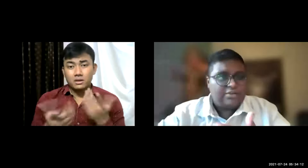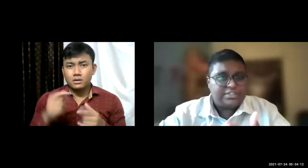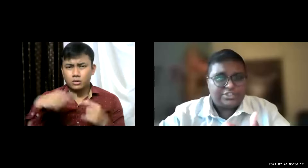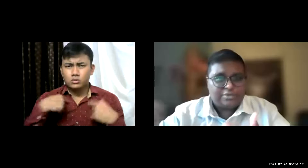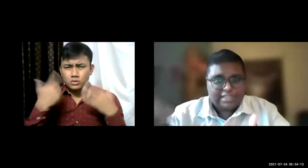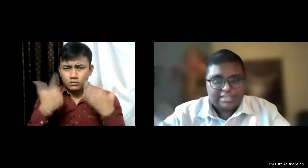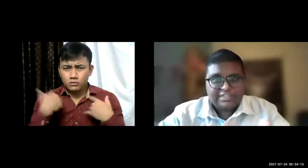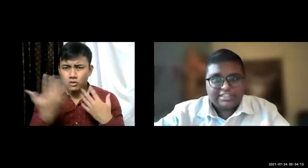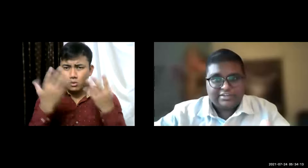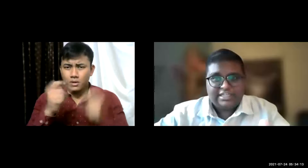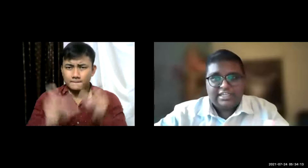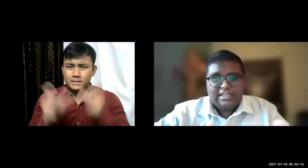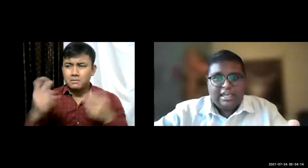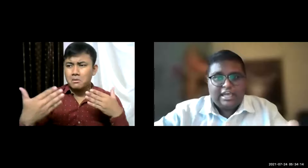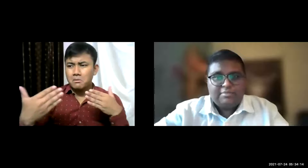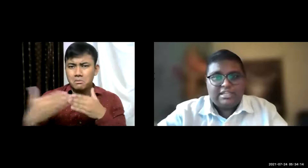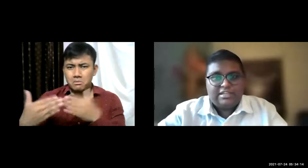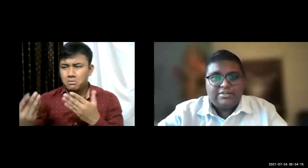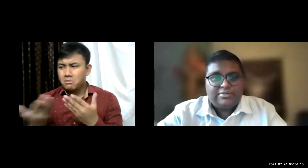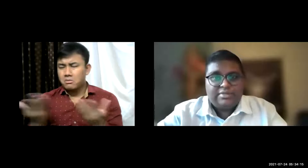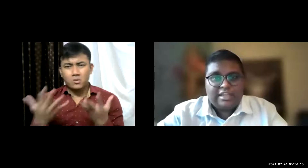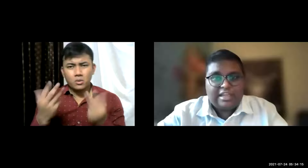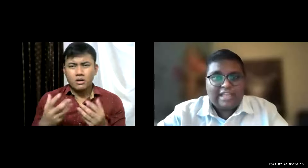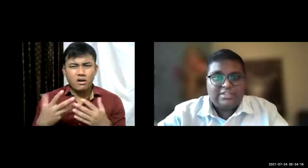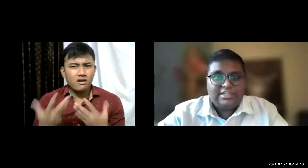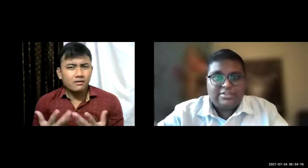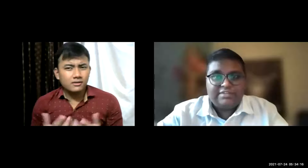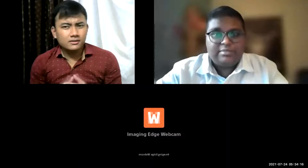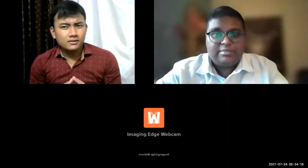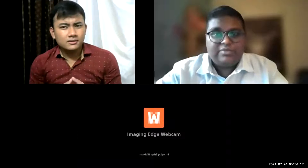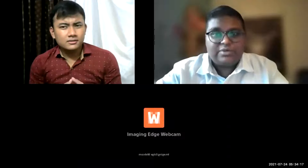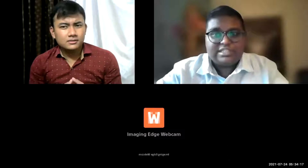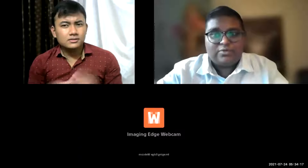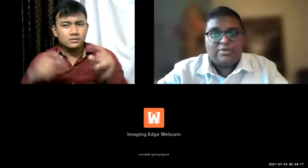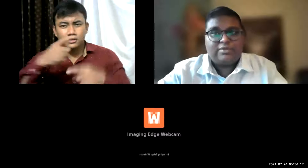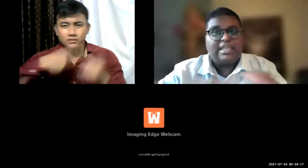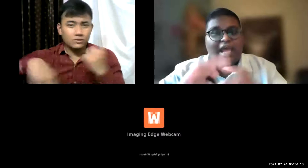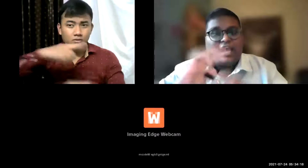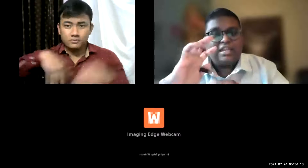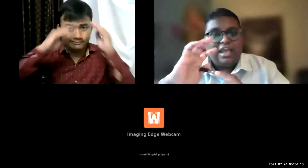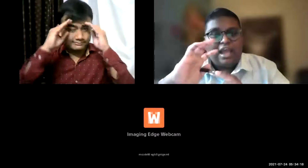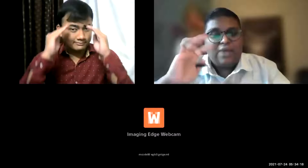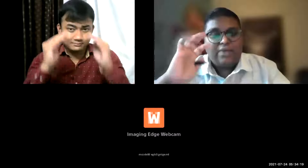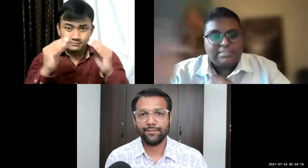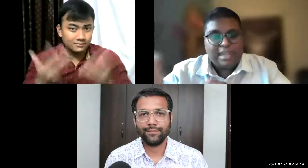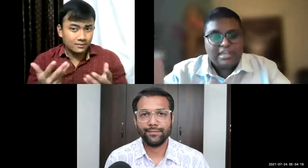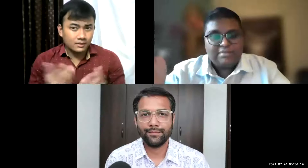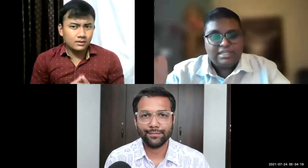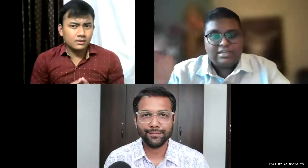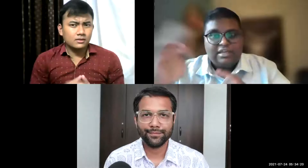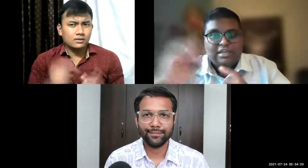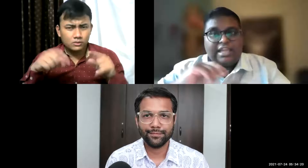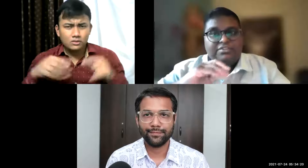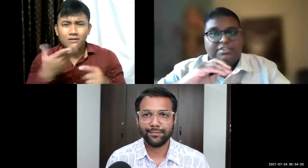our grocery shopping and everything, right? But today we'll be focusing more looking at how has the